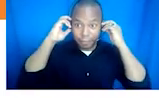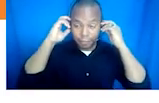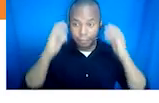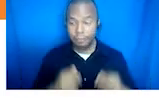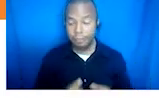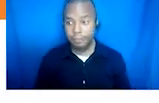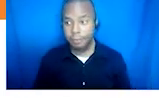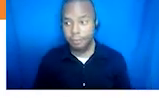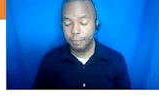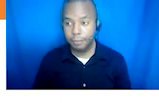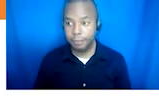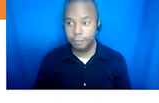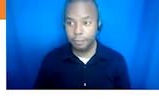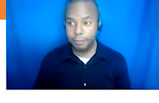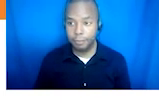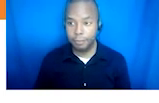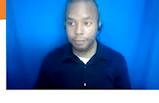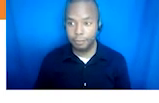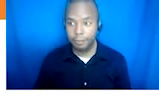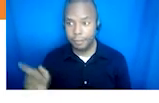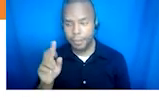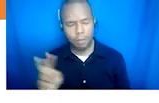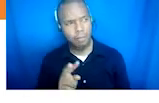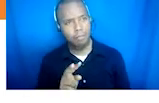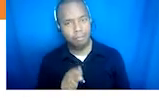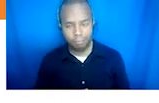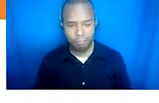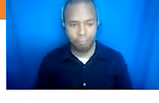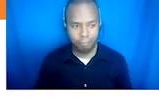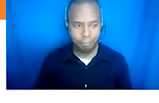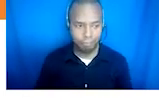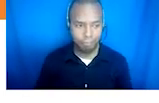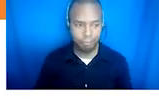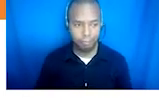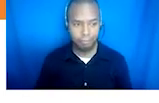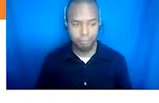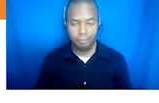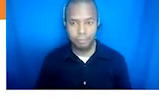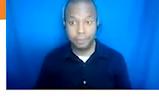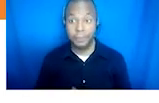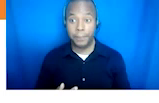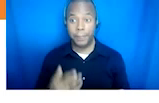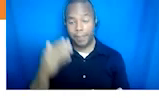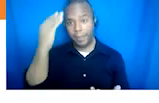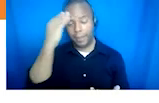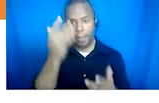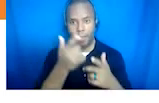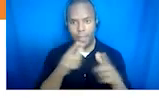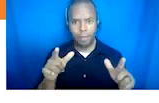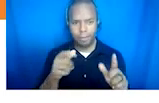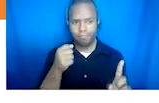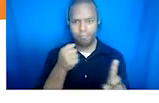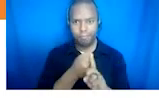French is the only one that kind of throws me off. Right? Yeah. Yeah. You know, I know the languages have taken a hit